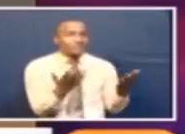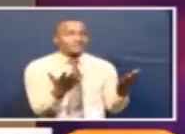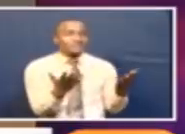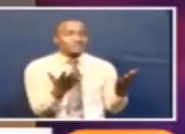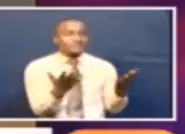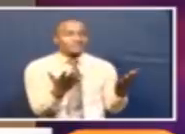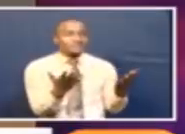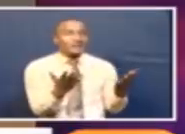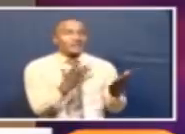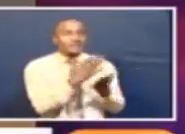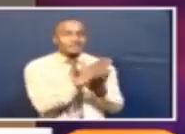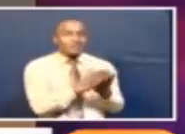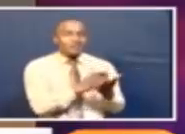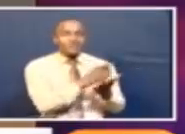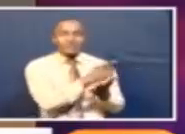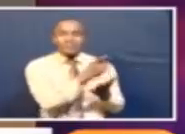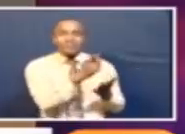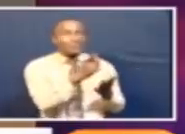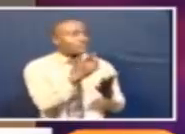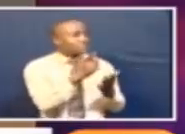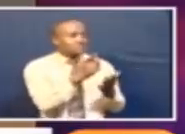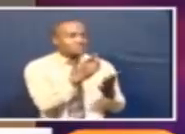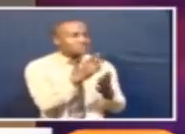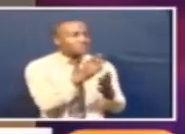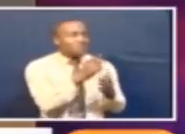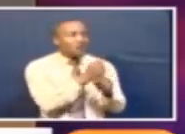listening equipment, some of them have not even been operated on.